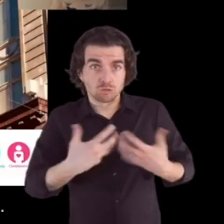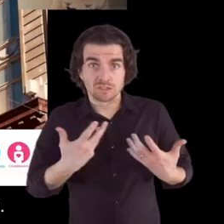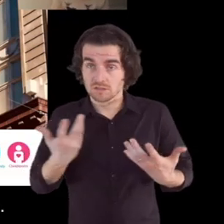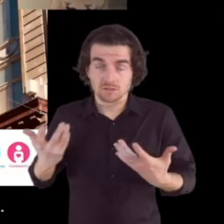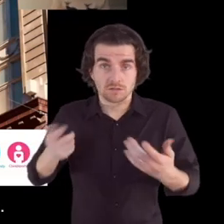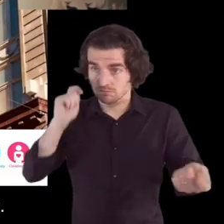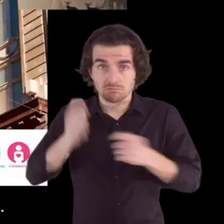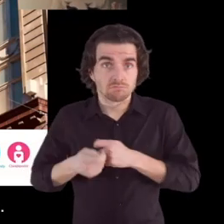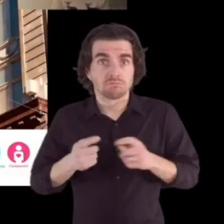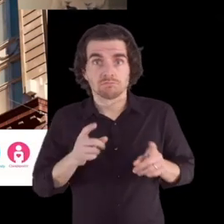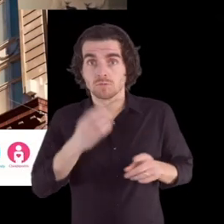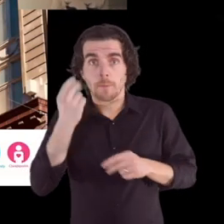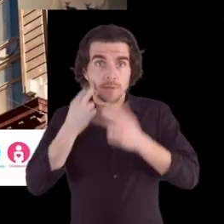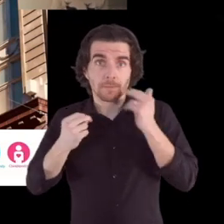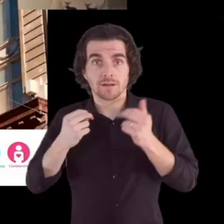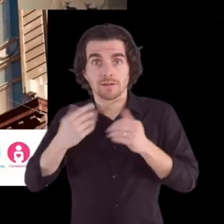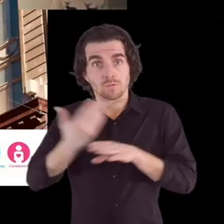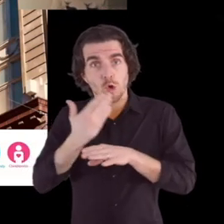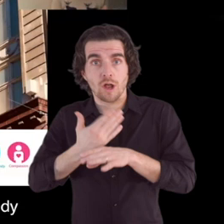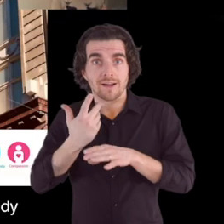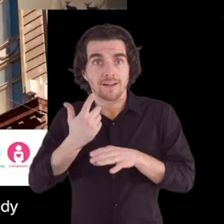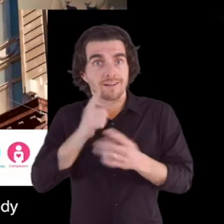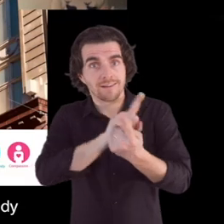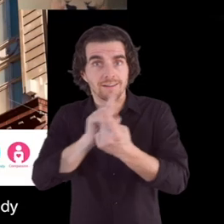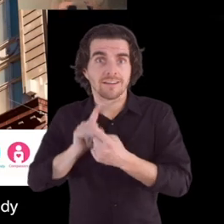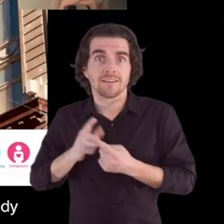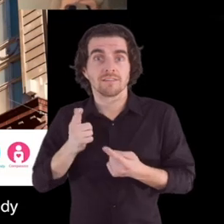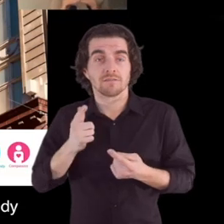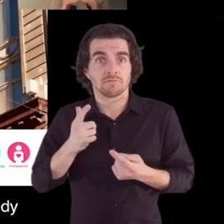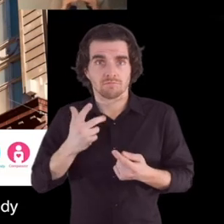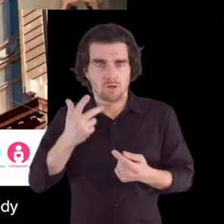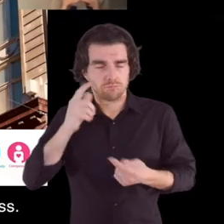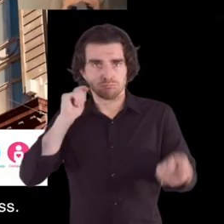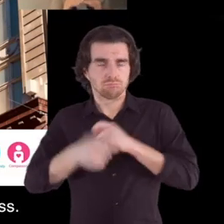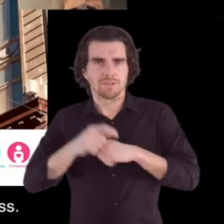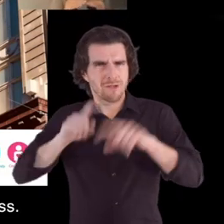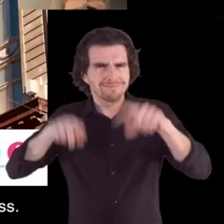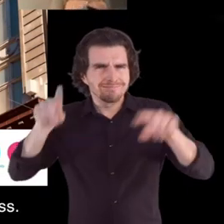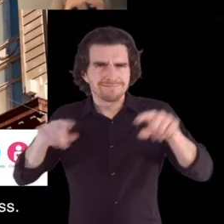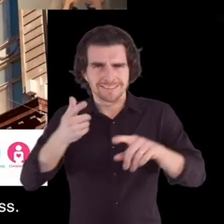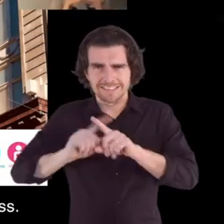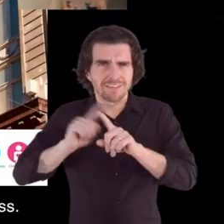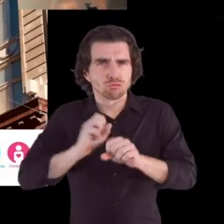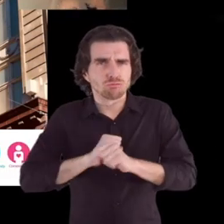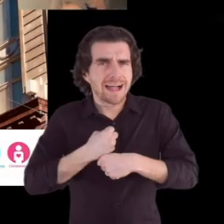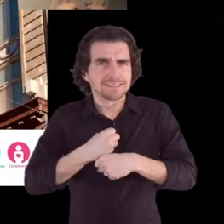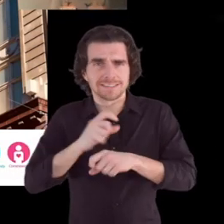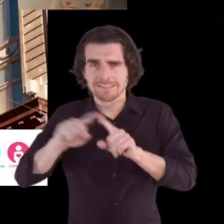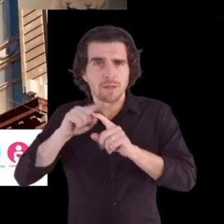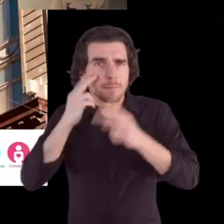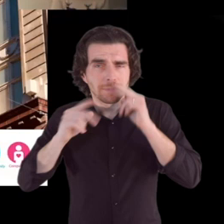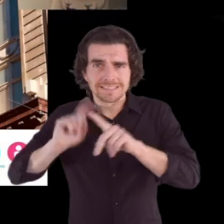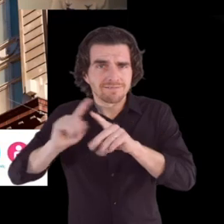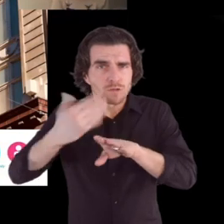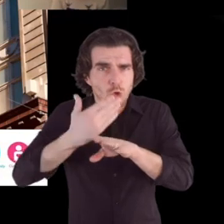everything else. And some people were working on the front line. So it wasn't that everybody experienced the same amount of stress. It was very different for